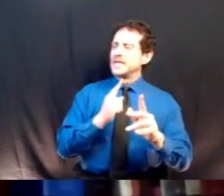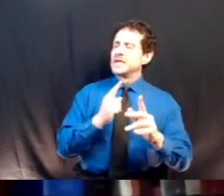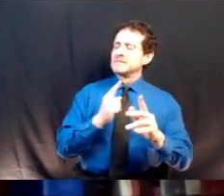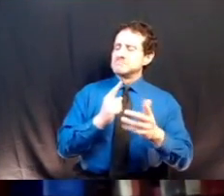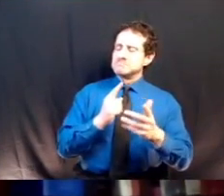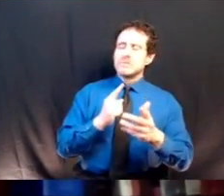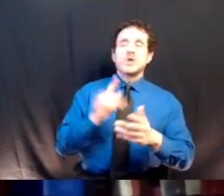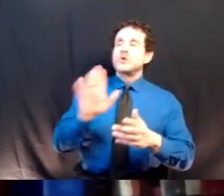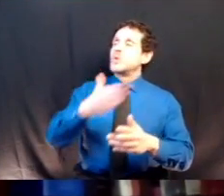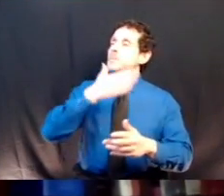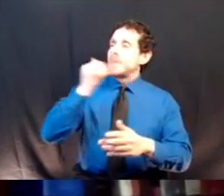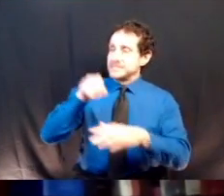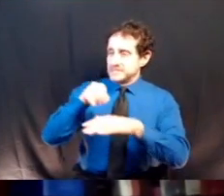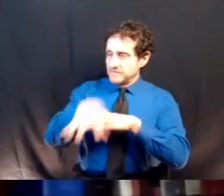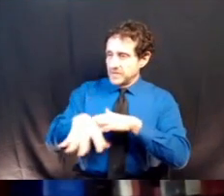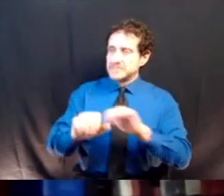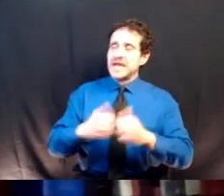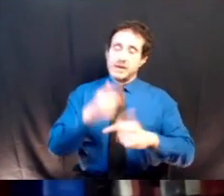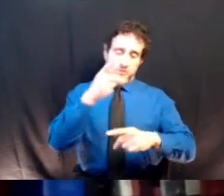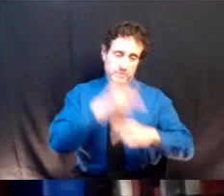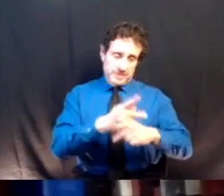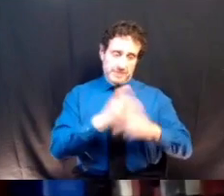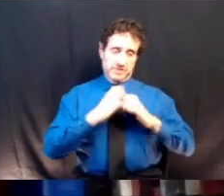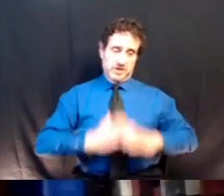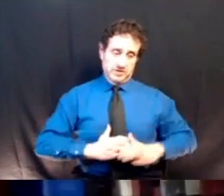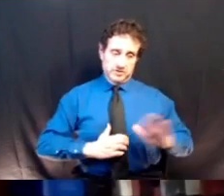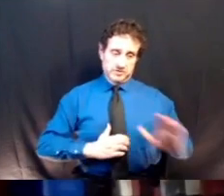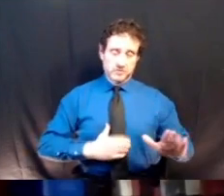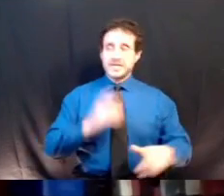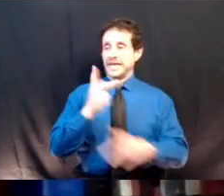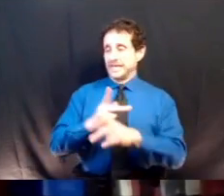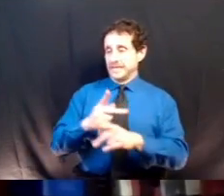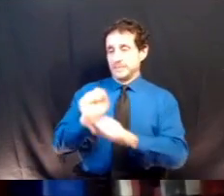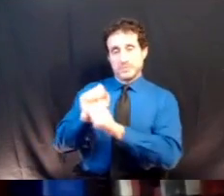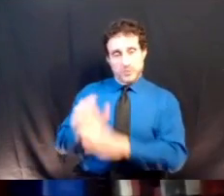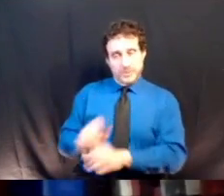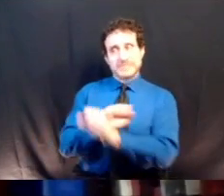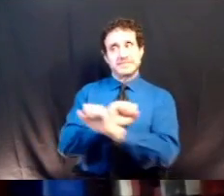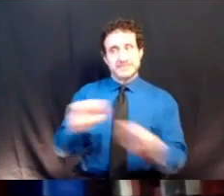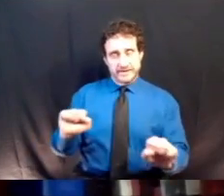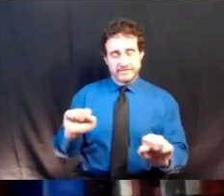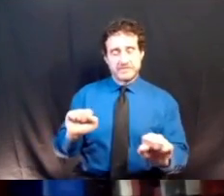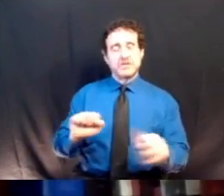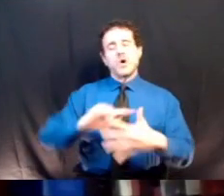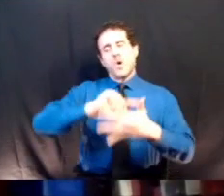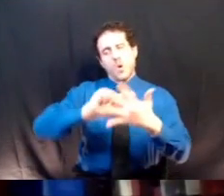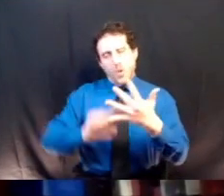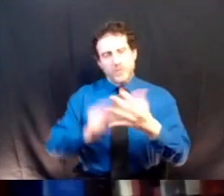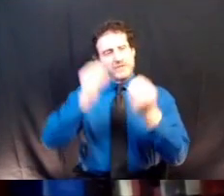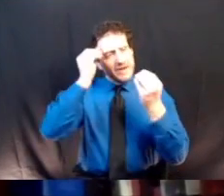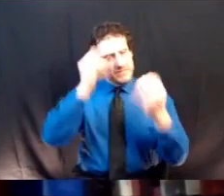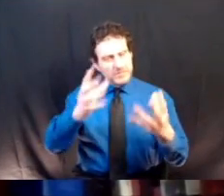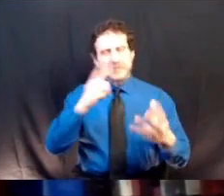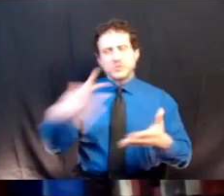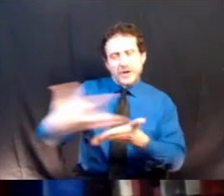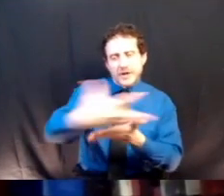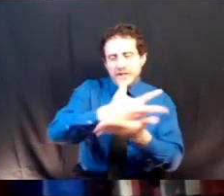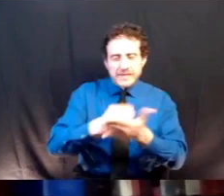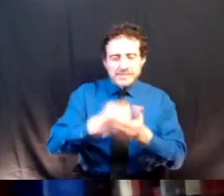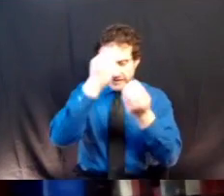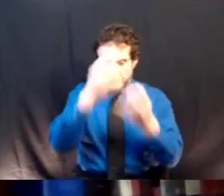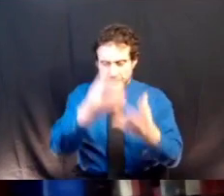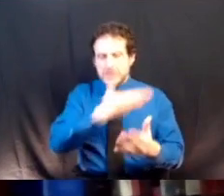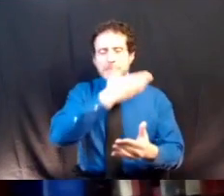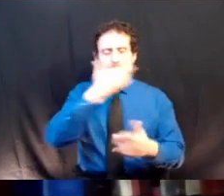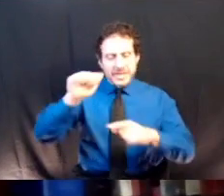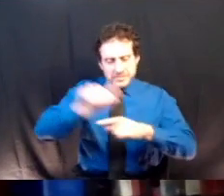their patrons and their employees safe. And so all of that is being worked on now, and will certainly ratably over the